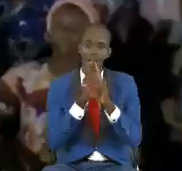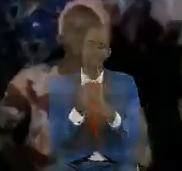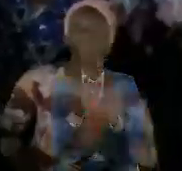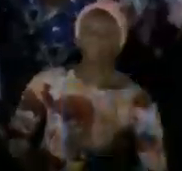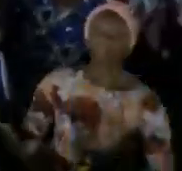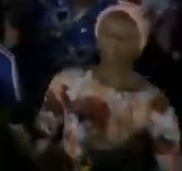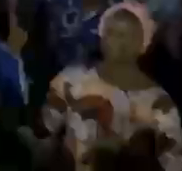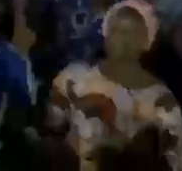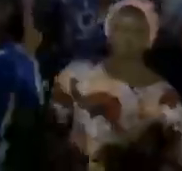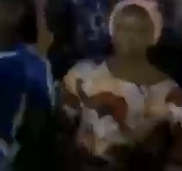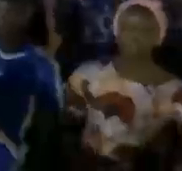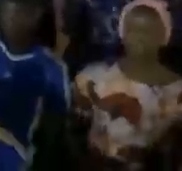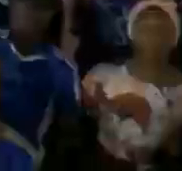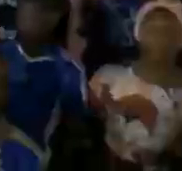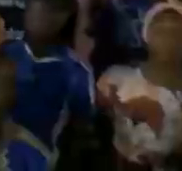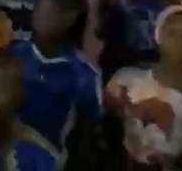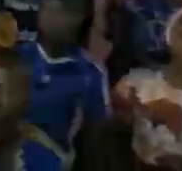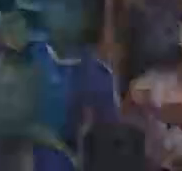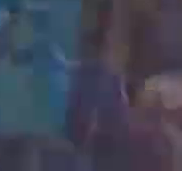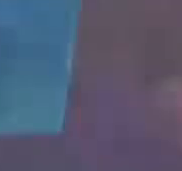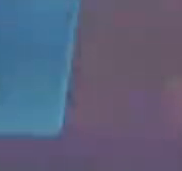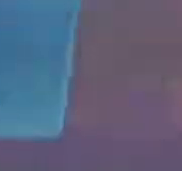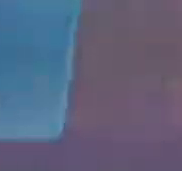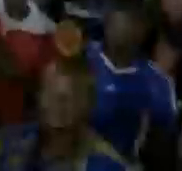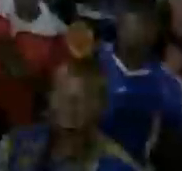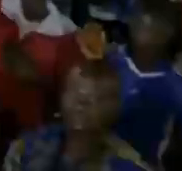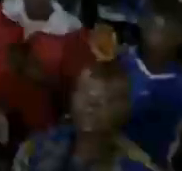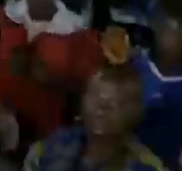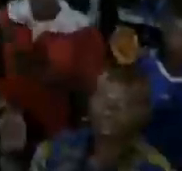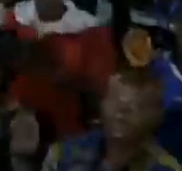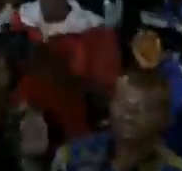You will have a testimony. You have a testimony.